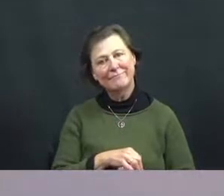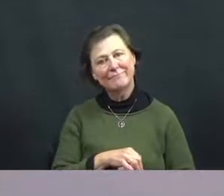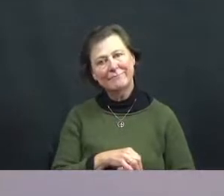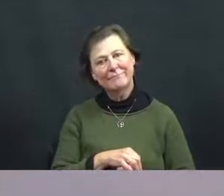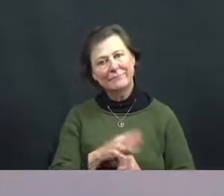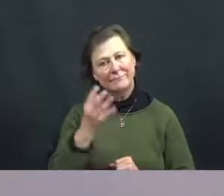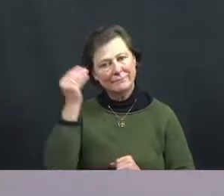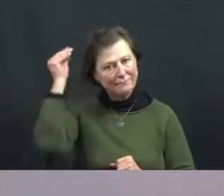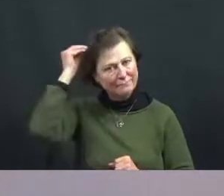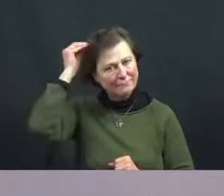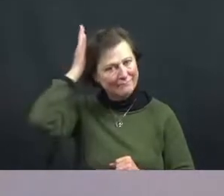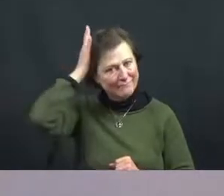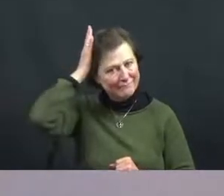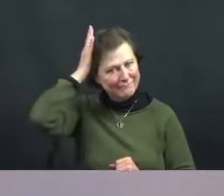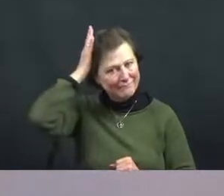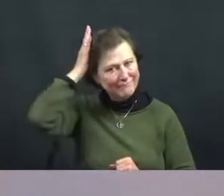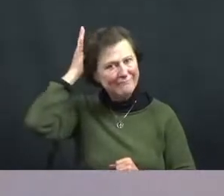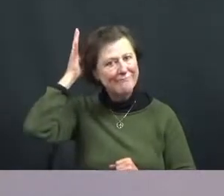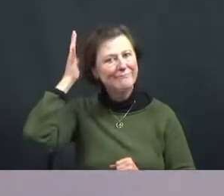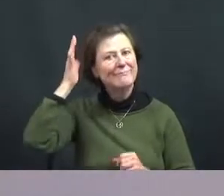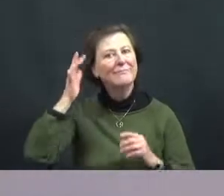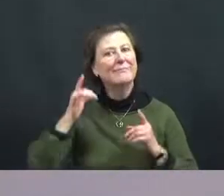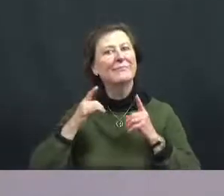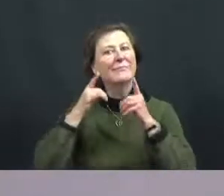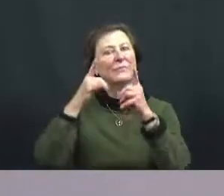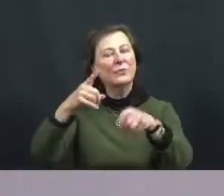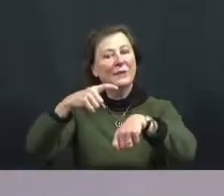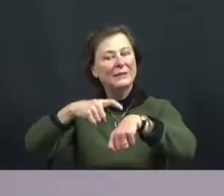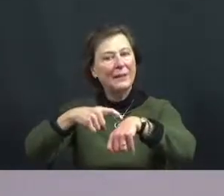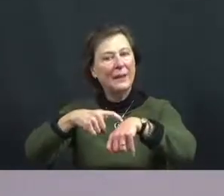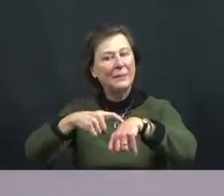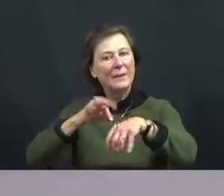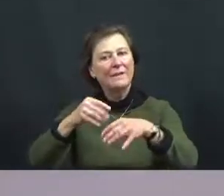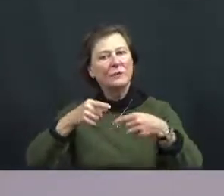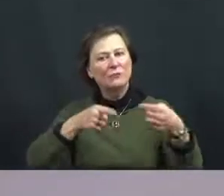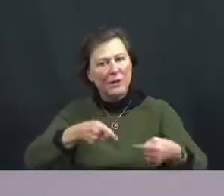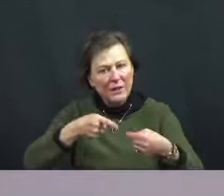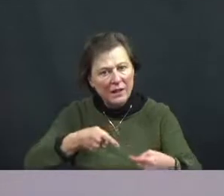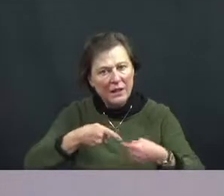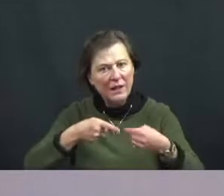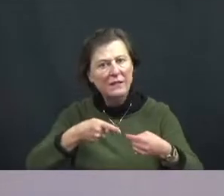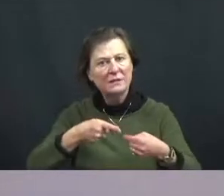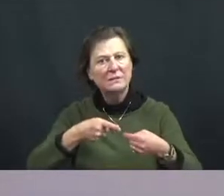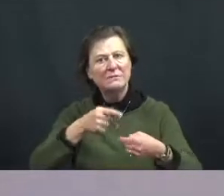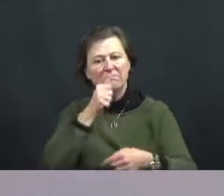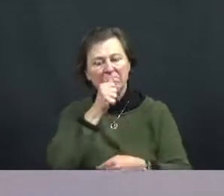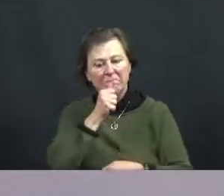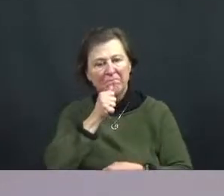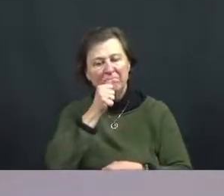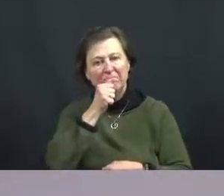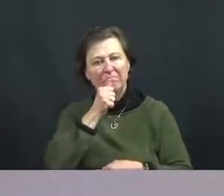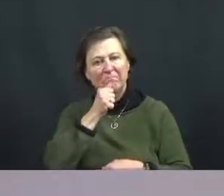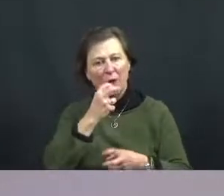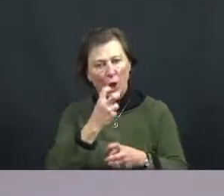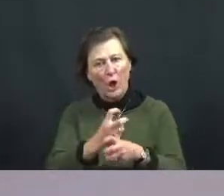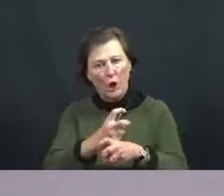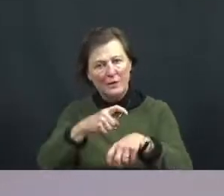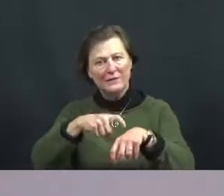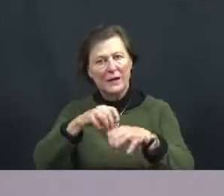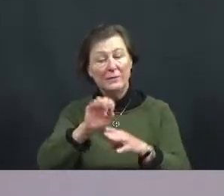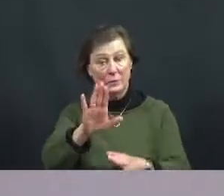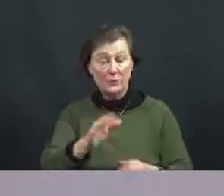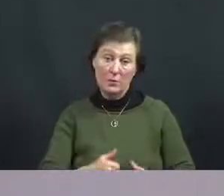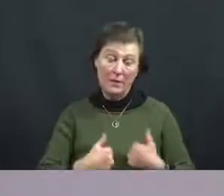Keep that thought in mind, especially during times of struggle and hardship in your own life.